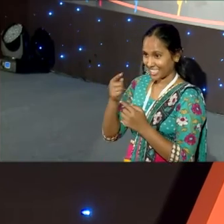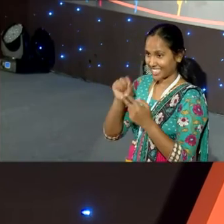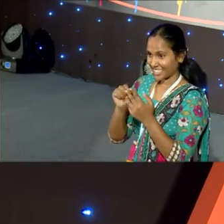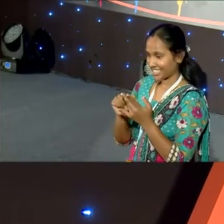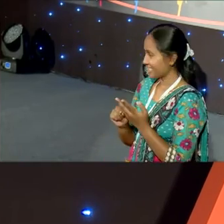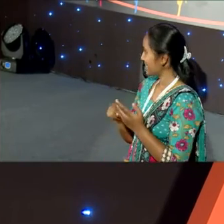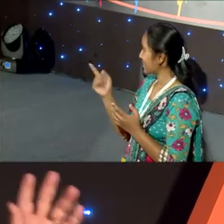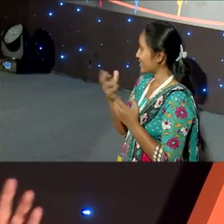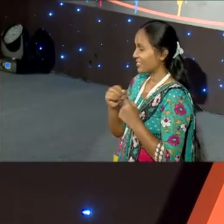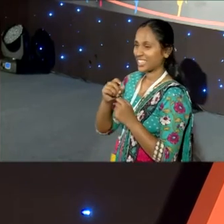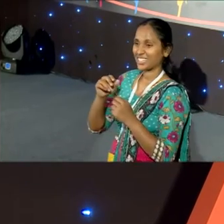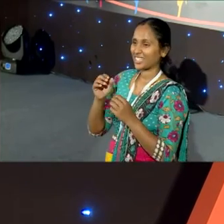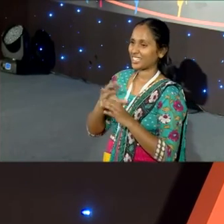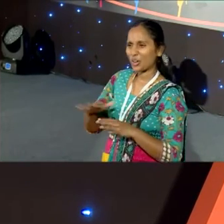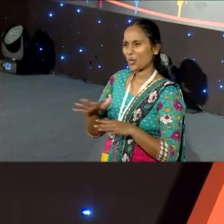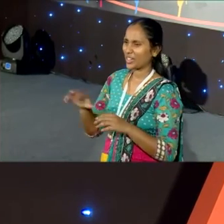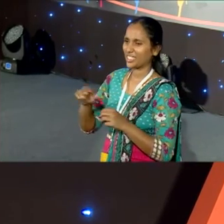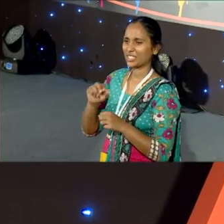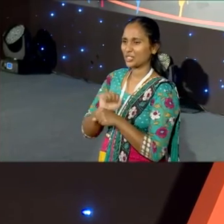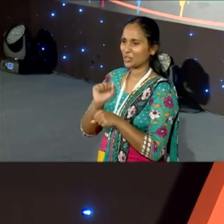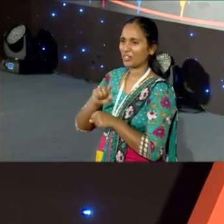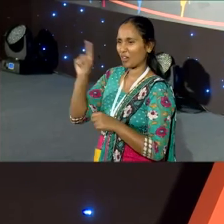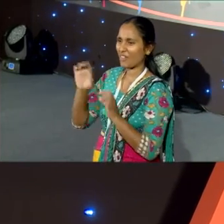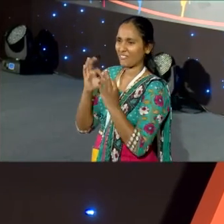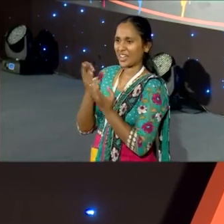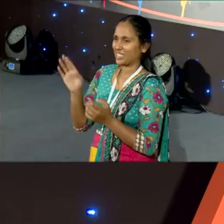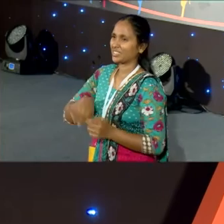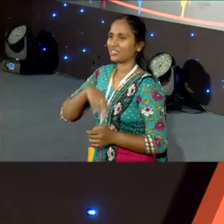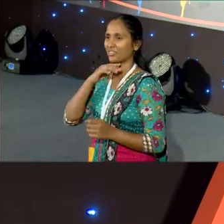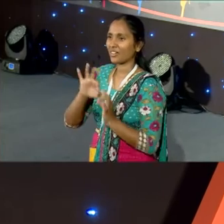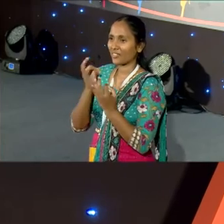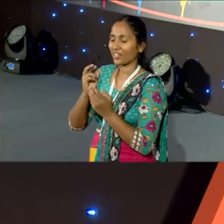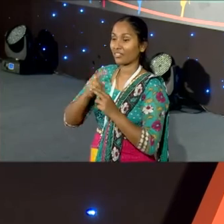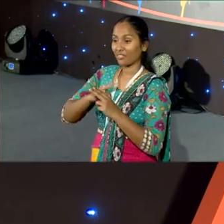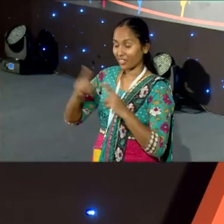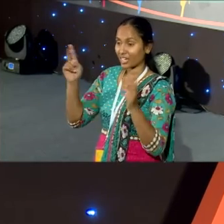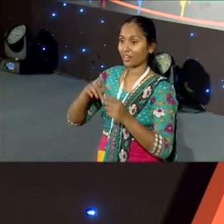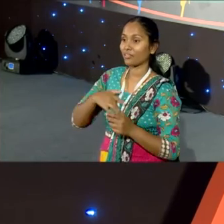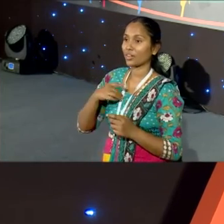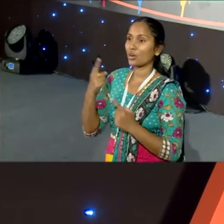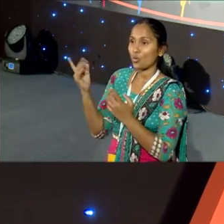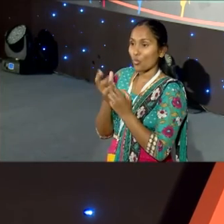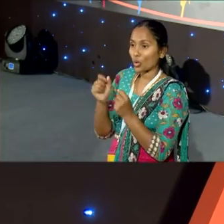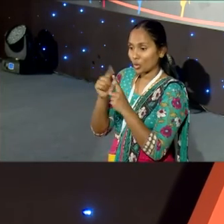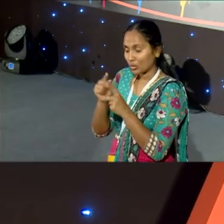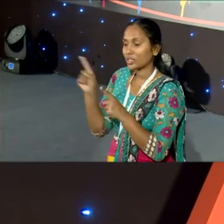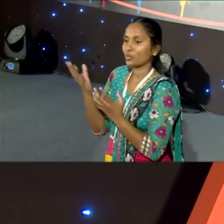these conventional jobs. Everybody is very upset in the family. But they finally realized that I would do what I wanted to